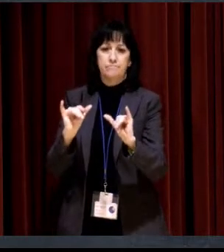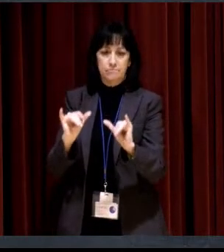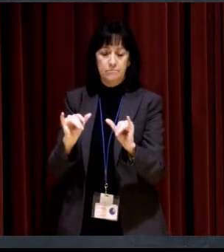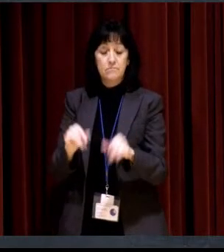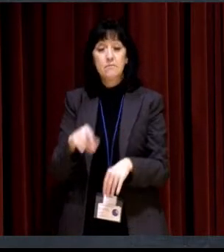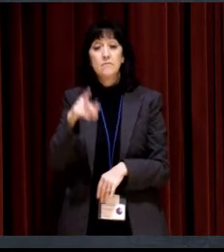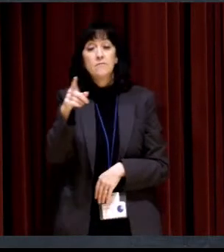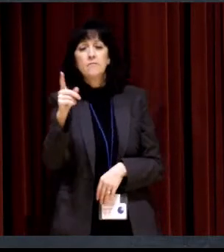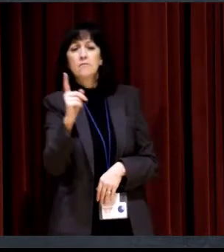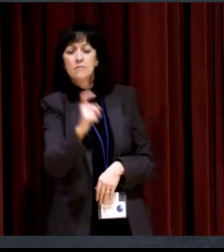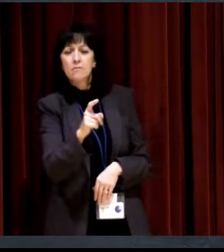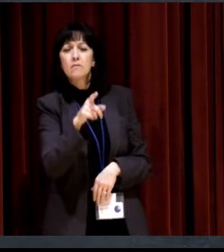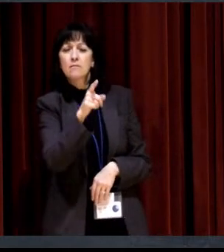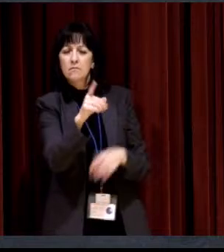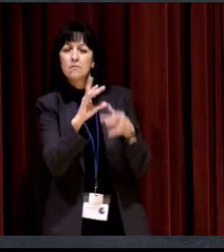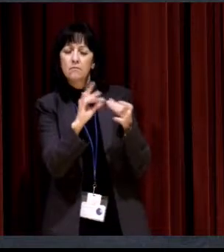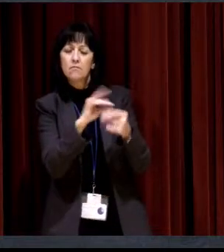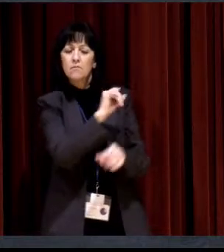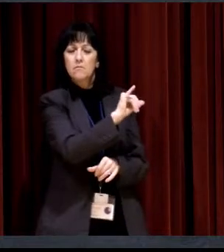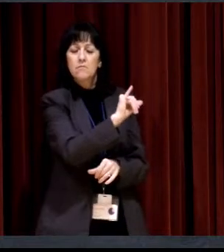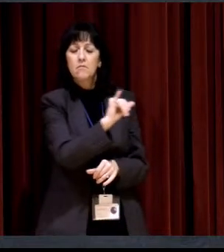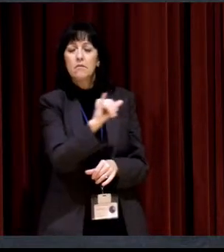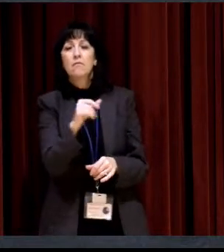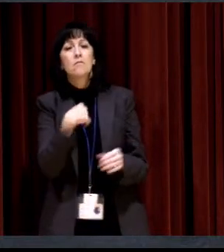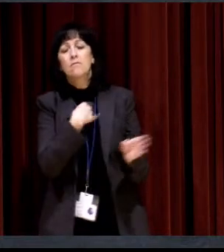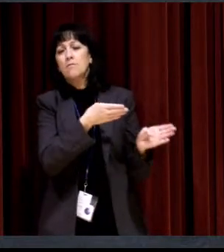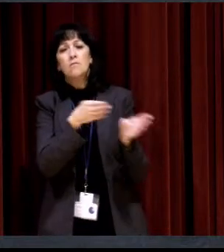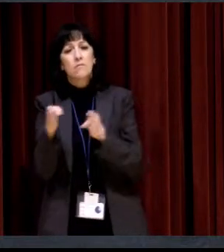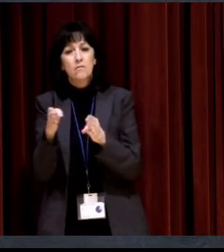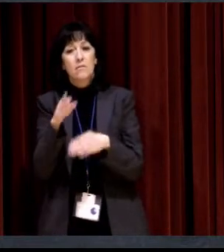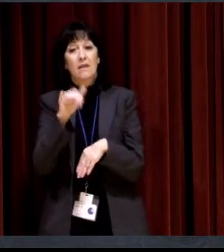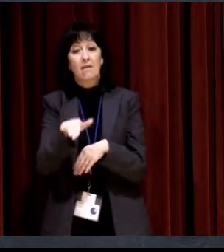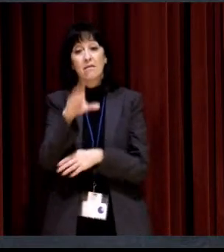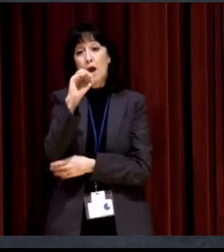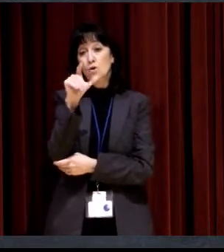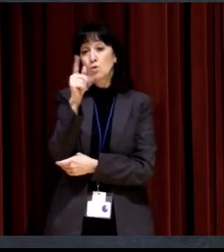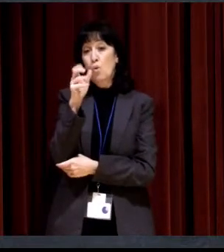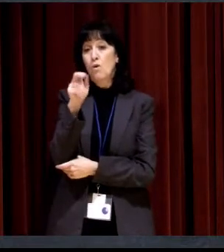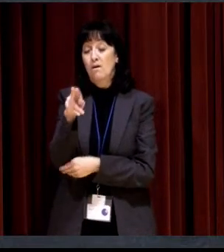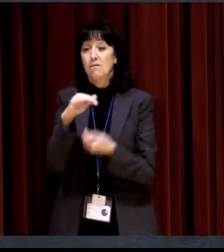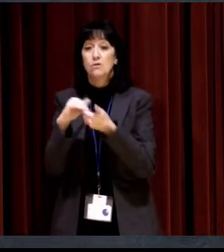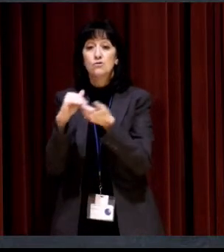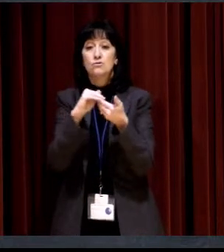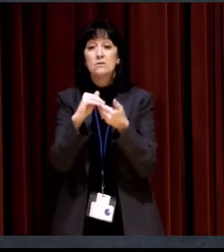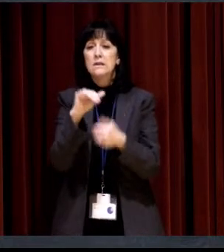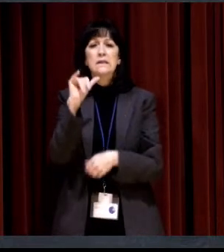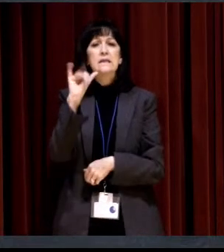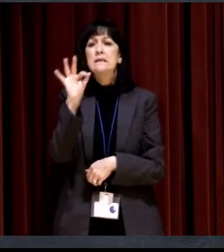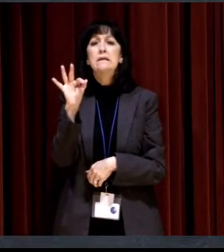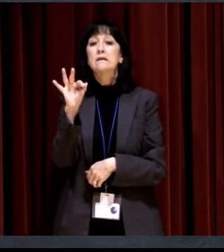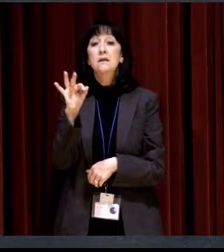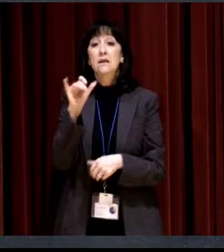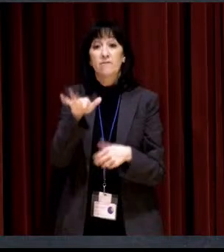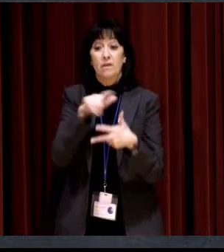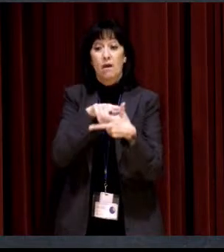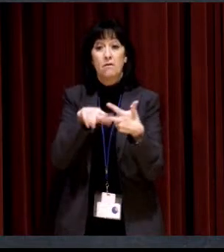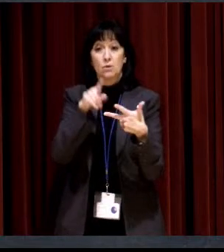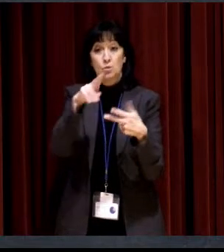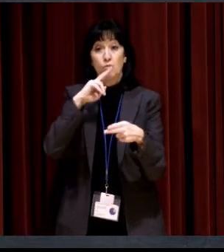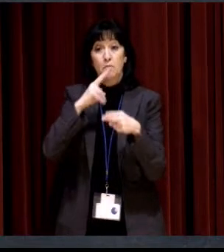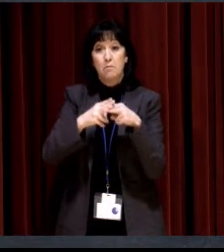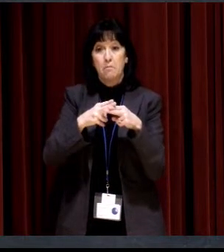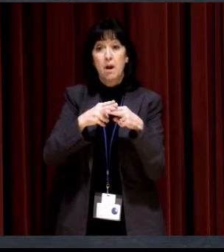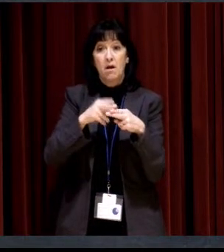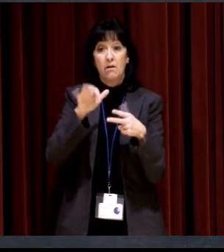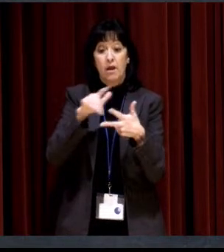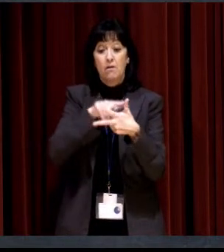my question is, what happens if the districts decide they don't want to be a part of the coalition?